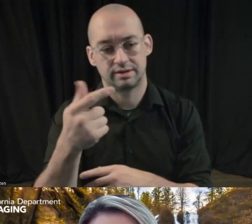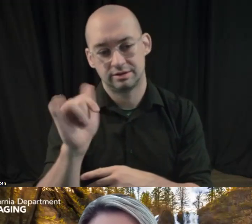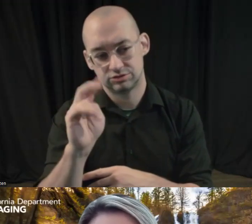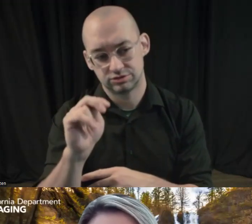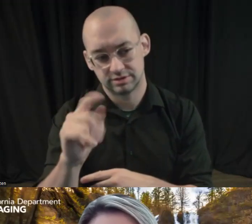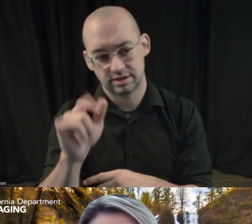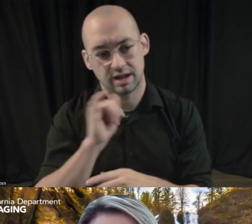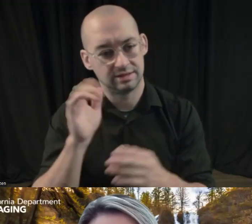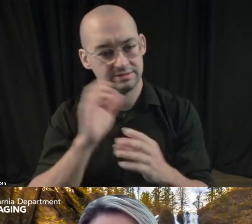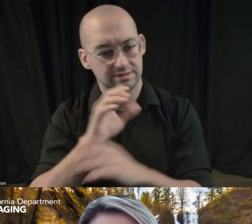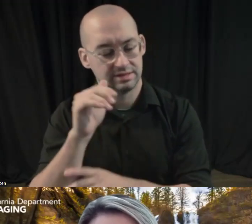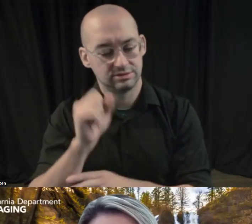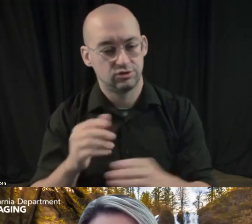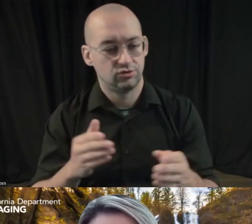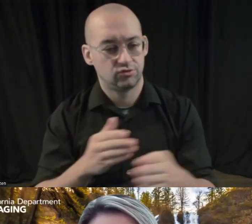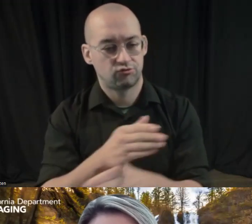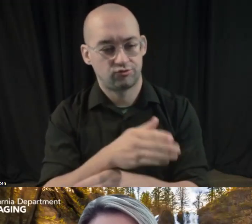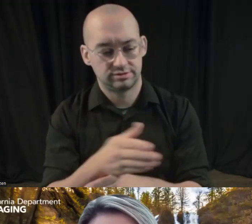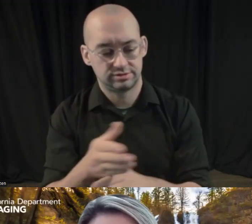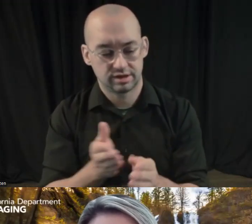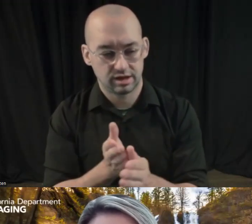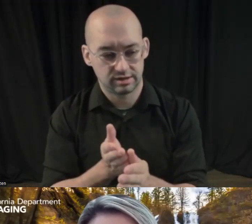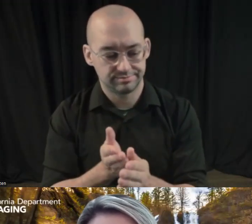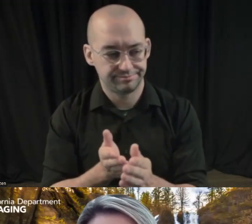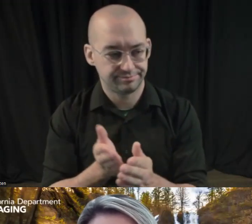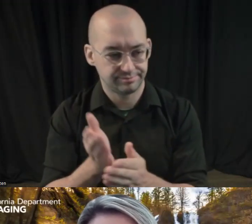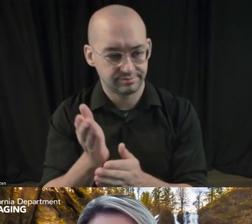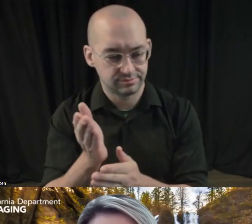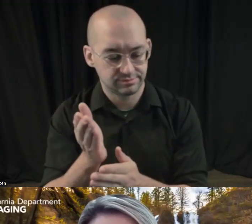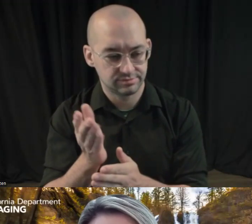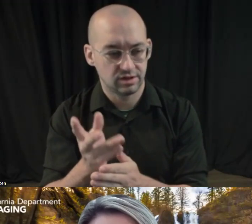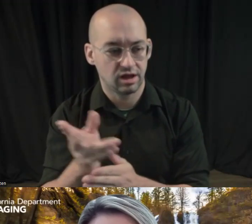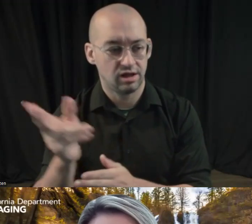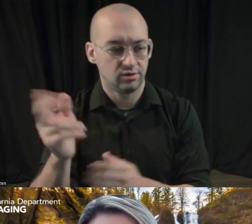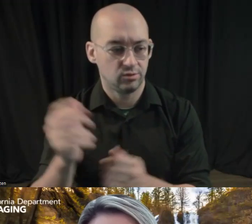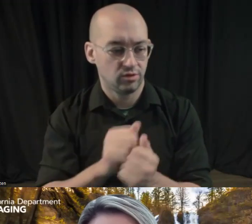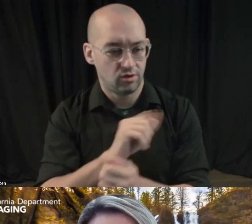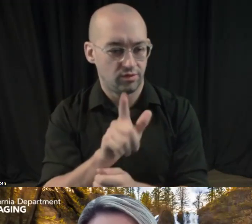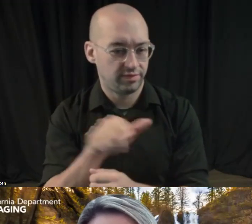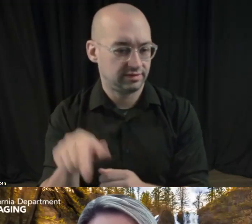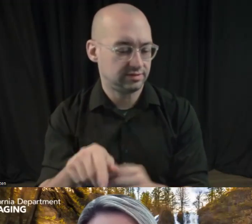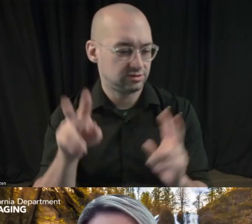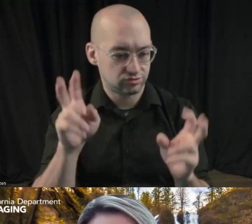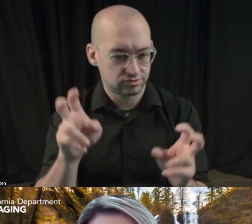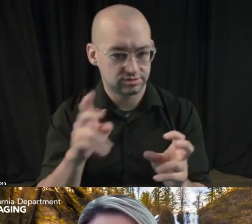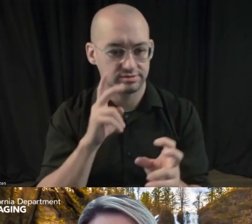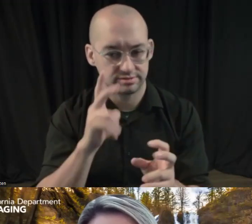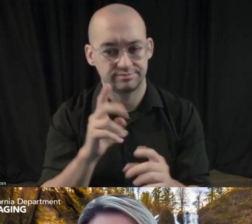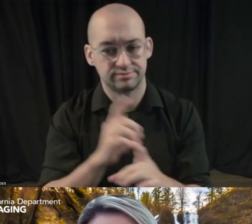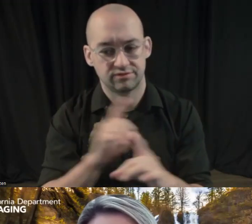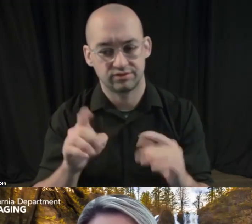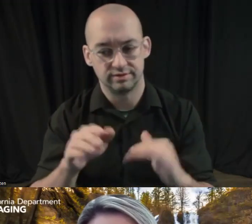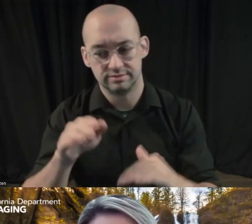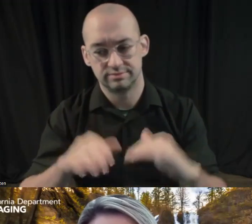of cross-cutting with all of these issues. So I think that we can include issues of income disparities within our subpopulations that